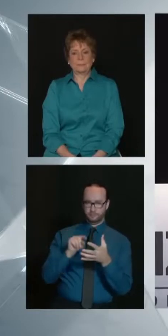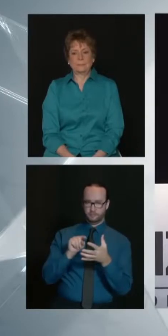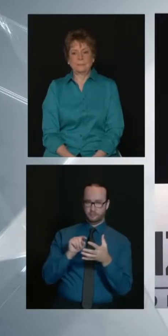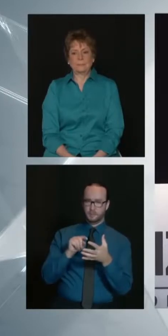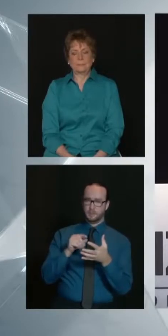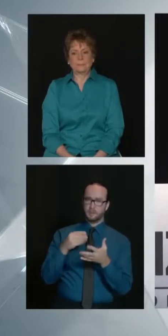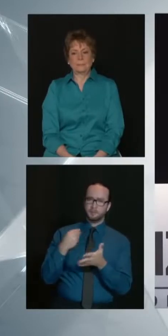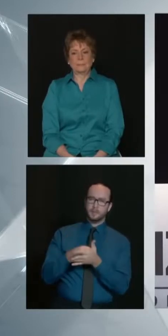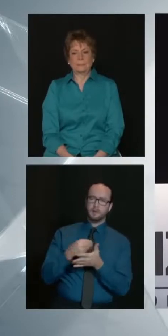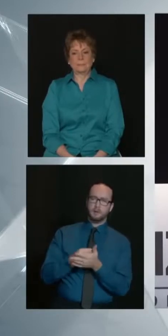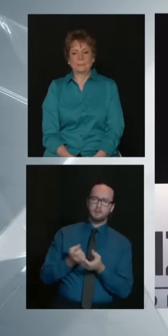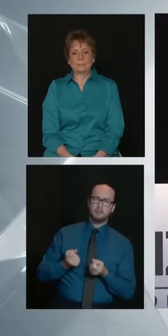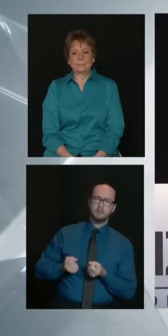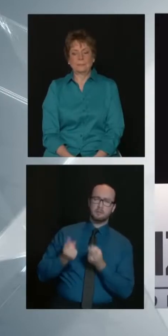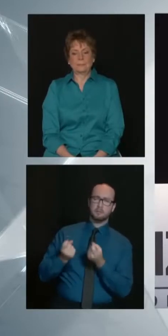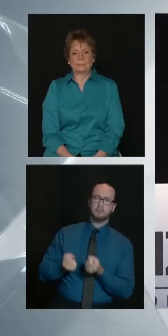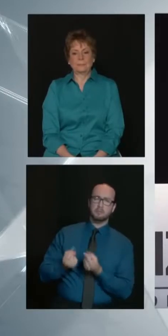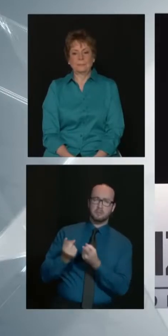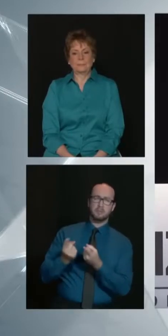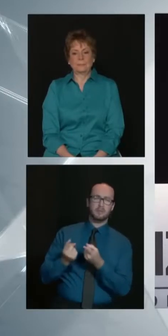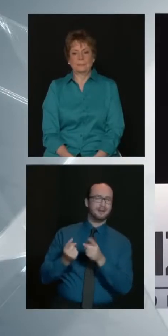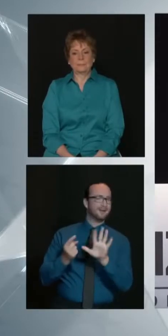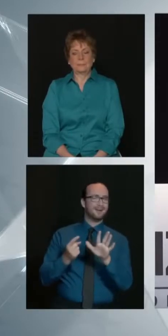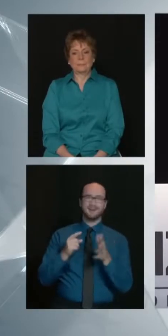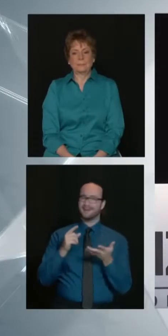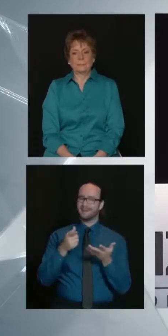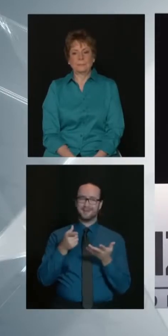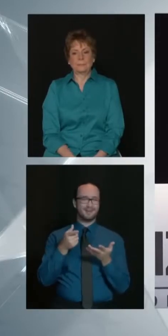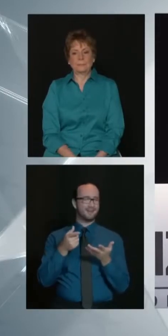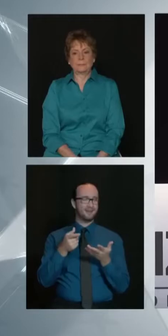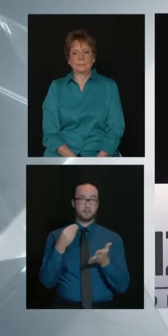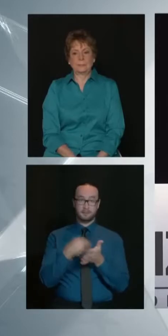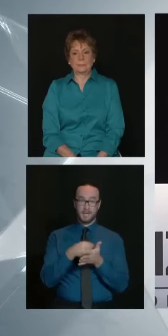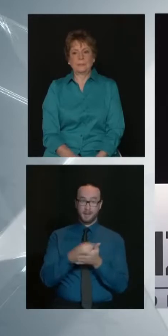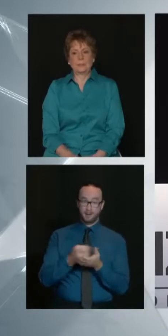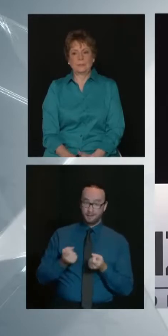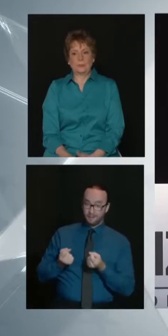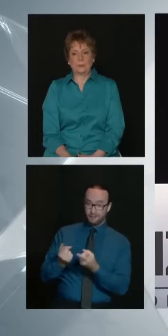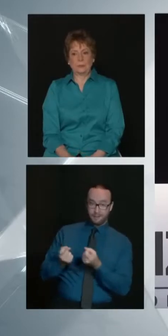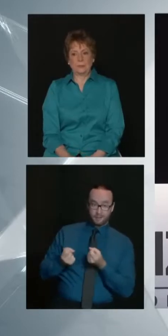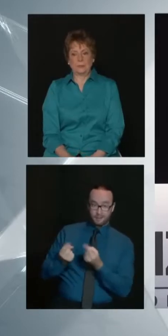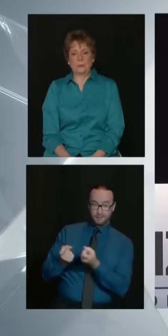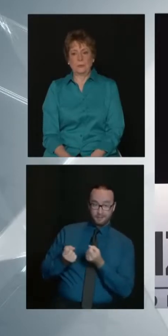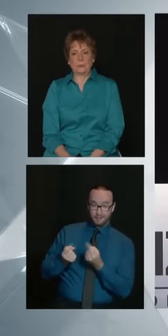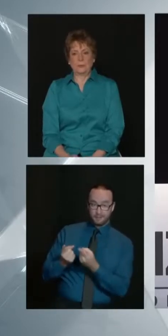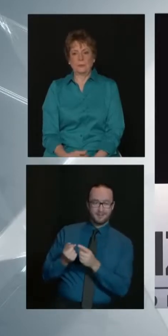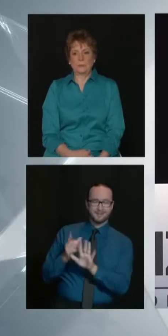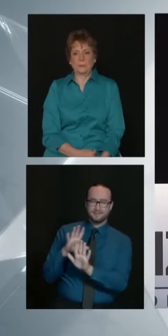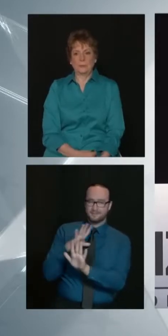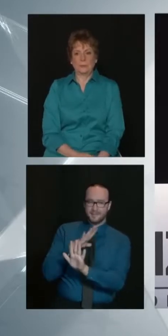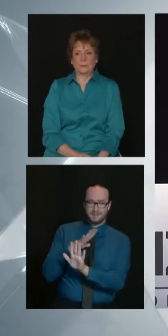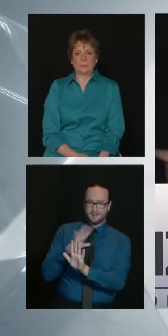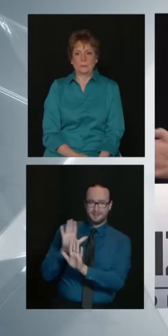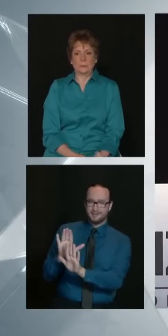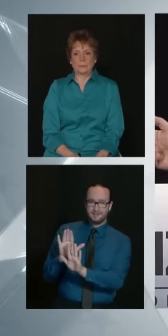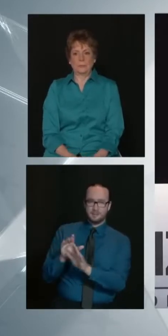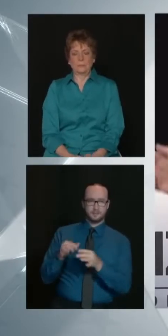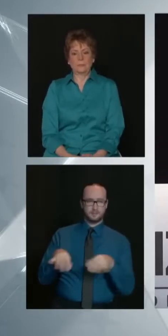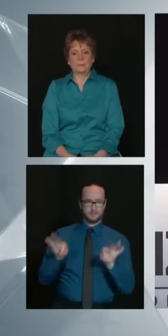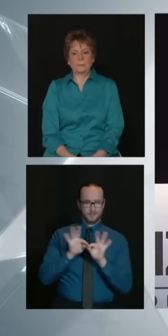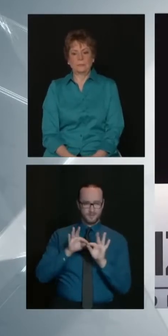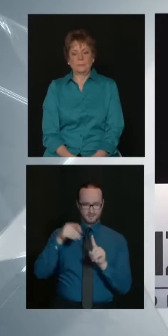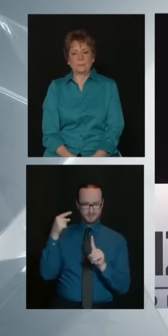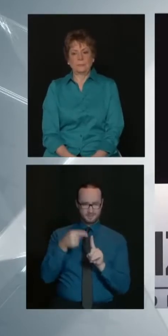That isn't the problem here. The problem here is we don't have sound money anymore in our country. That's the reason these guys